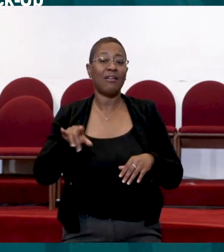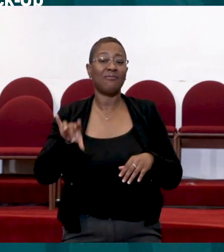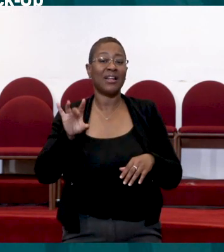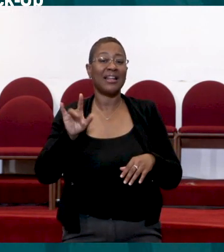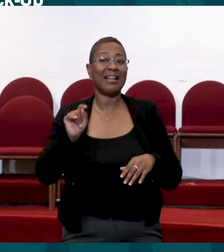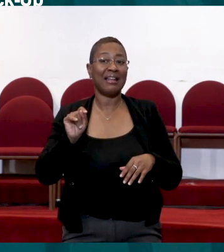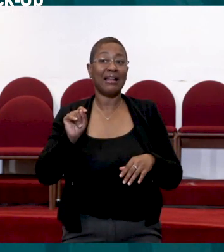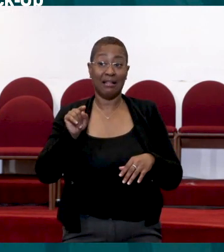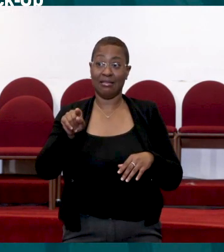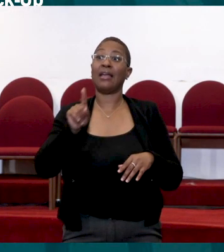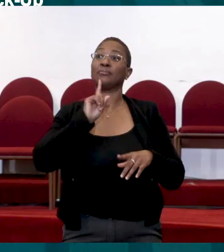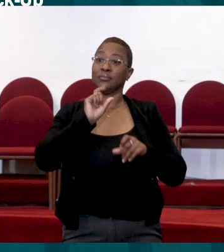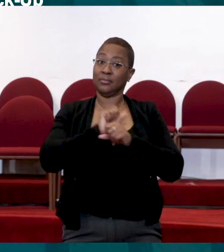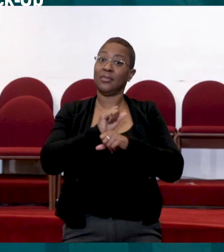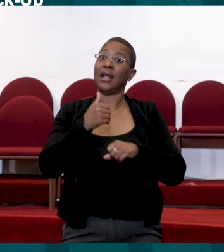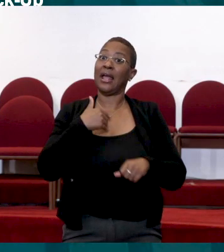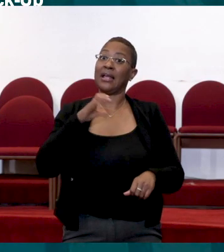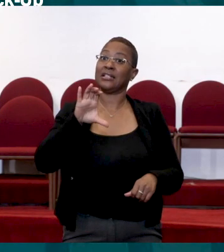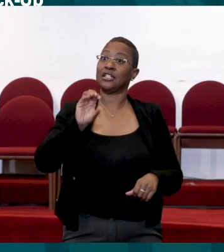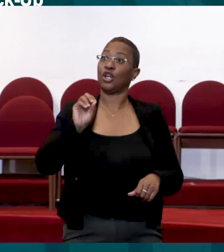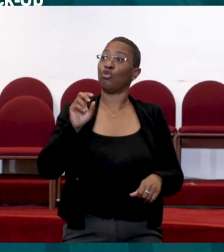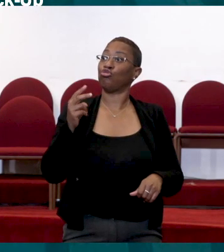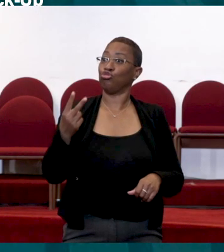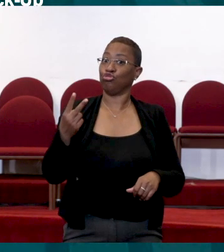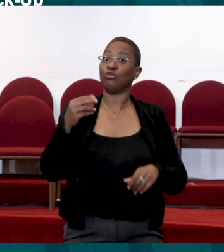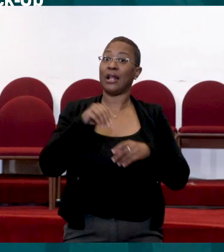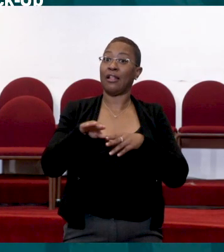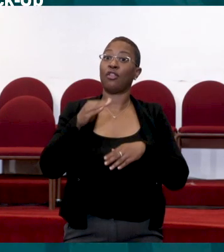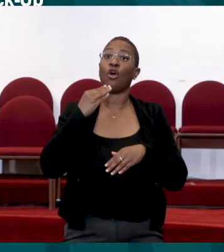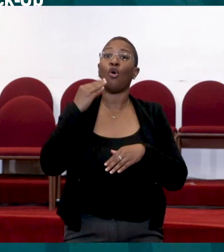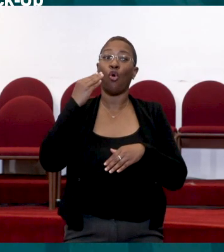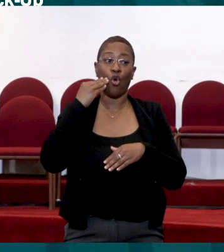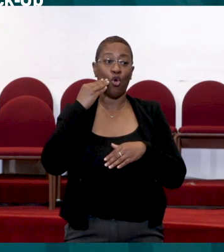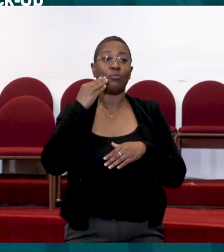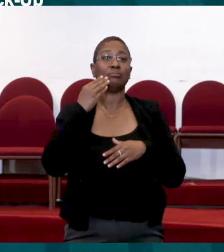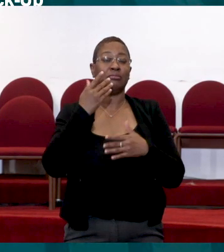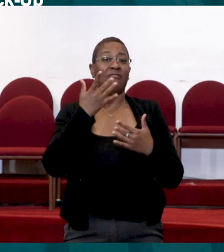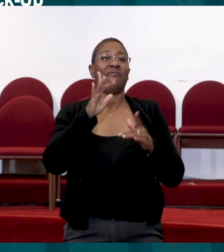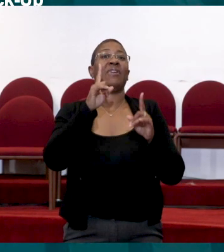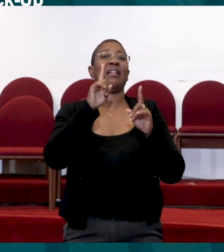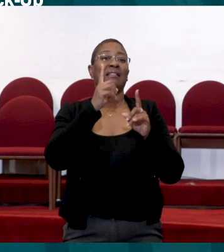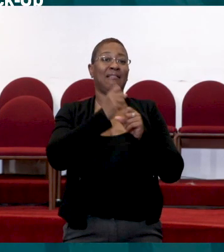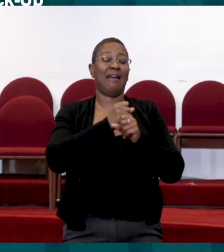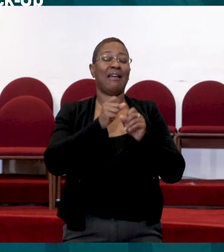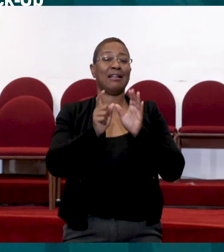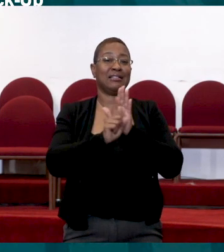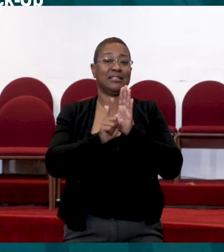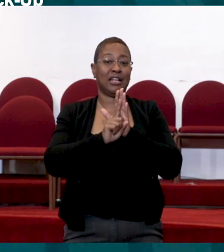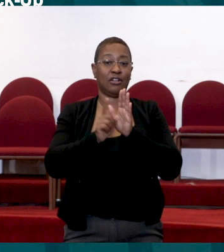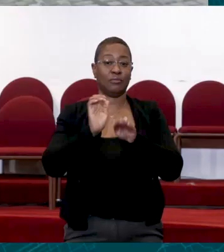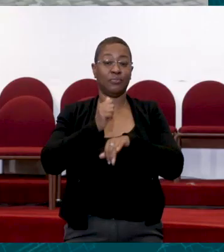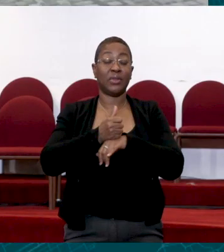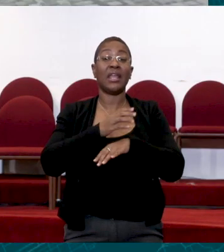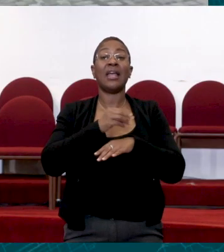carbon monoxide in their home. So this was a beautiful story coming out of Van Dyke Lynch. And then electrical panel